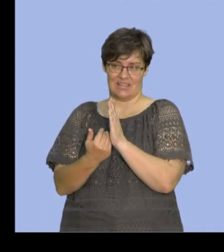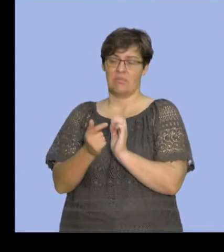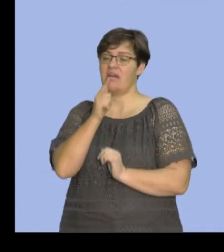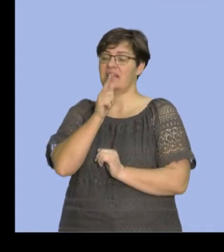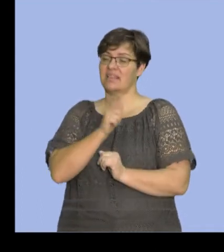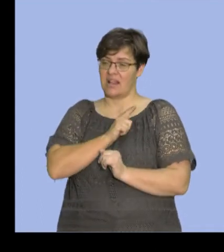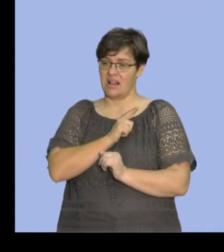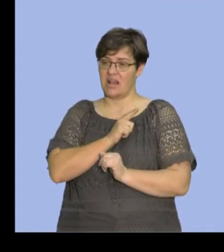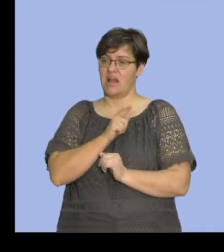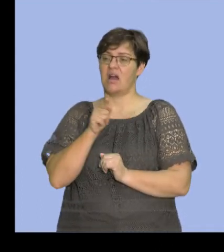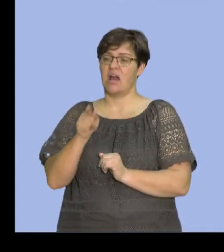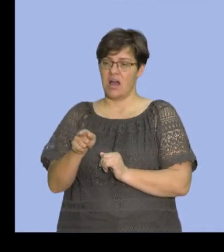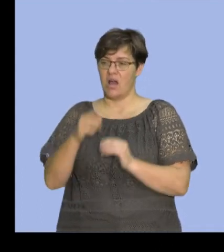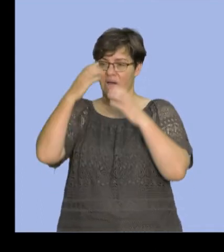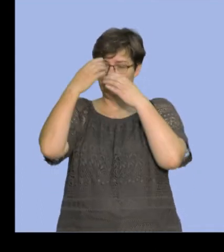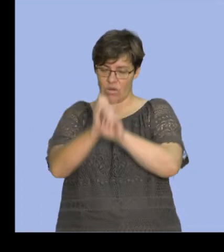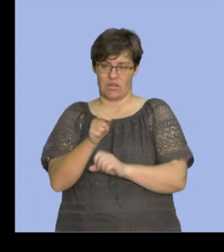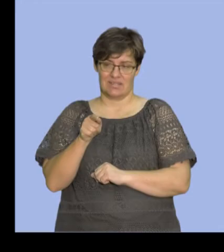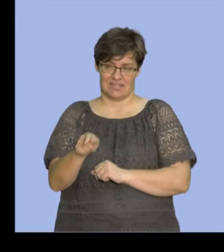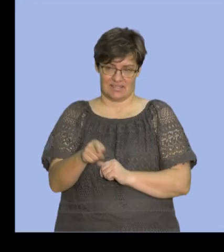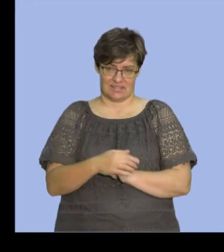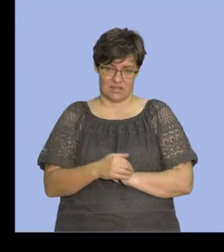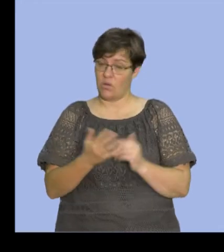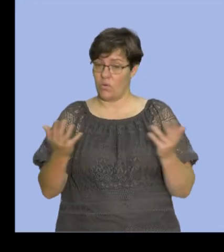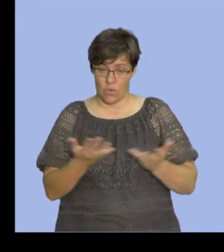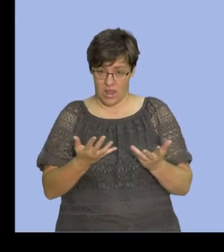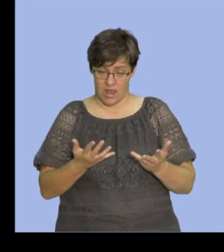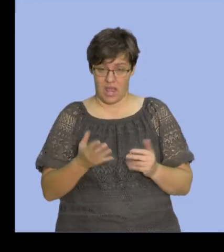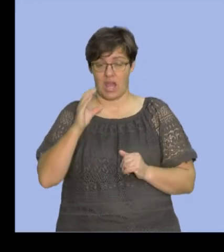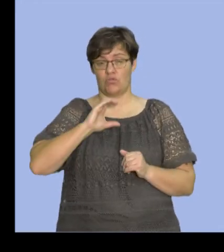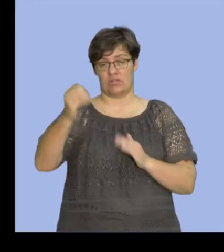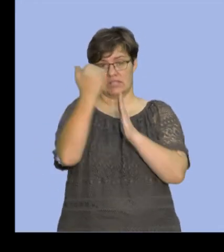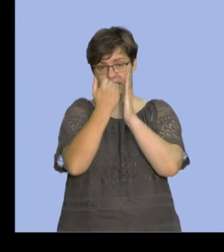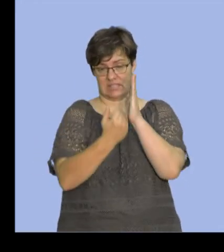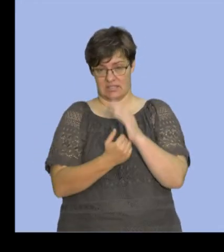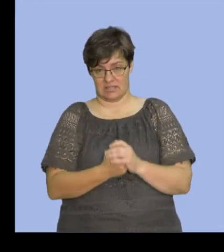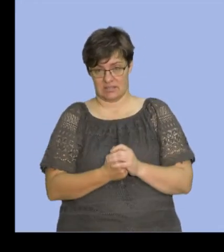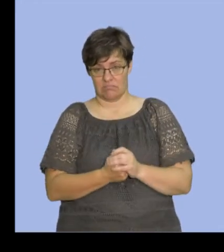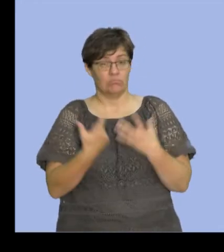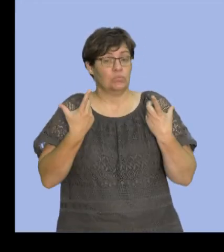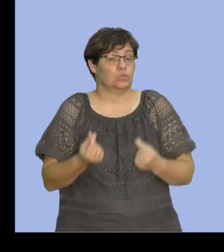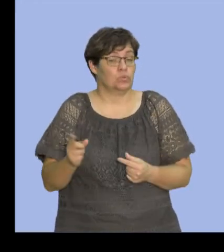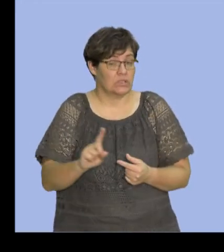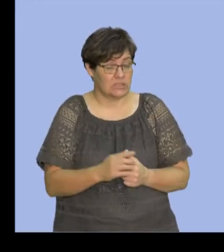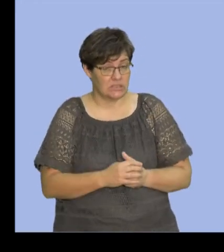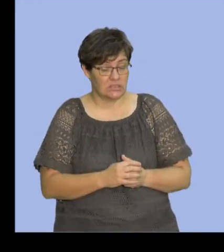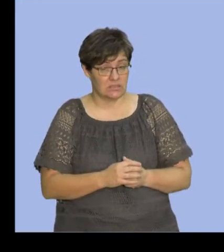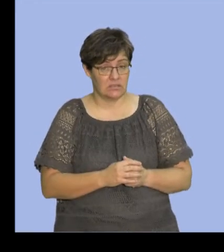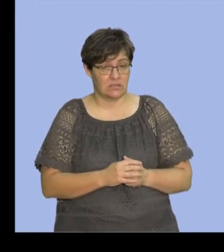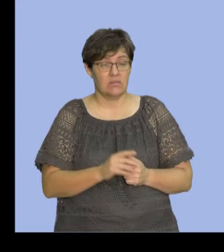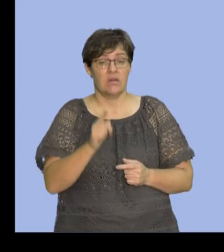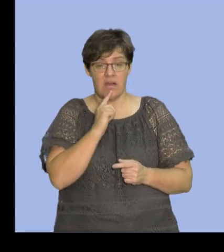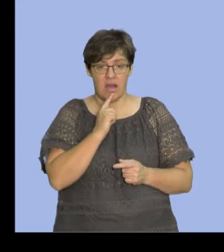me that's my focus area. Where? My creditors list. What do I have to do? The creditors amount